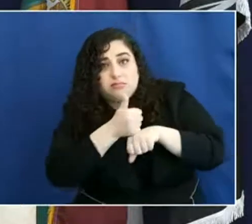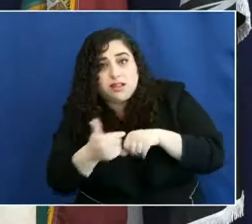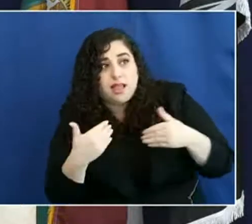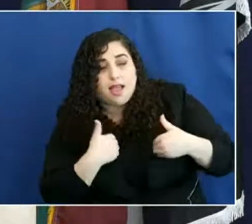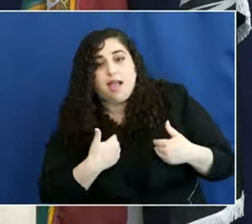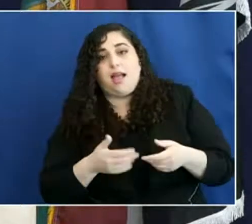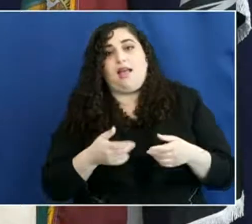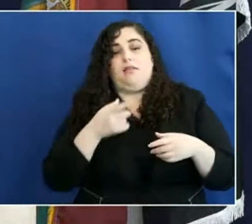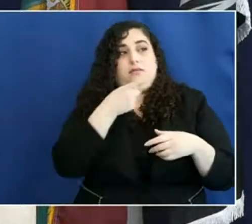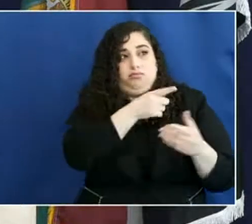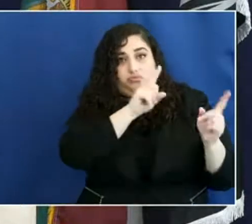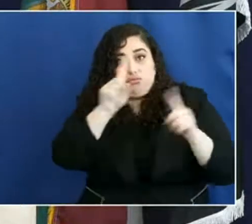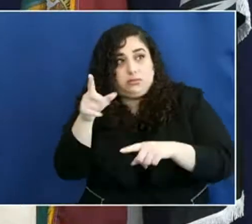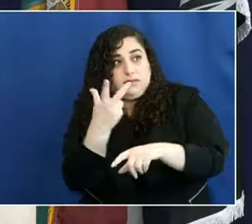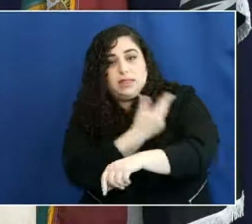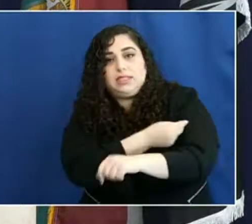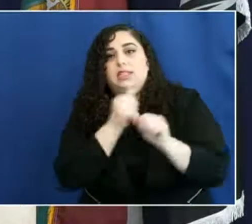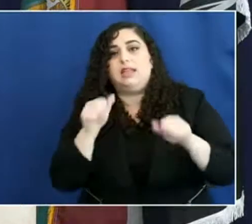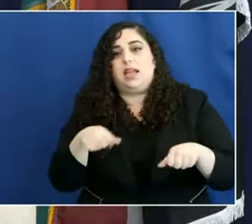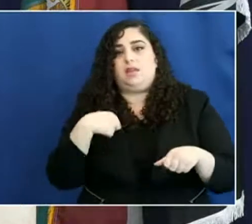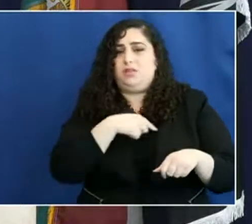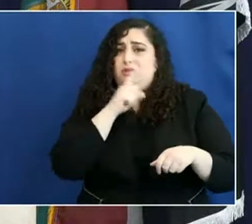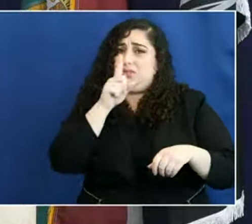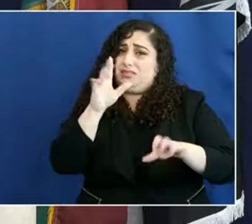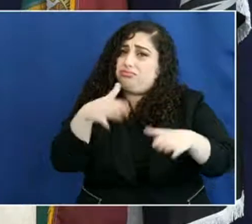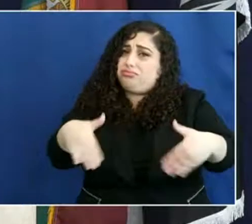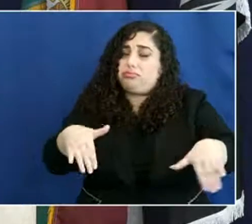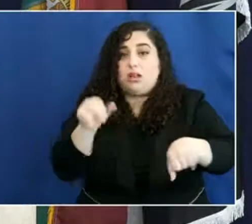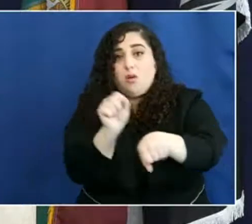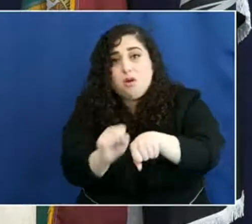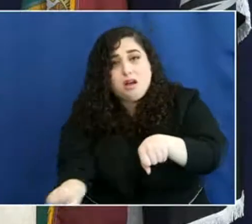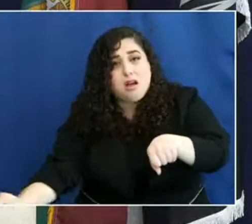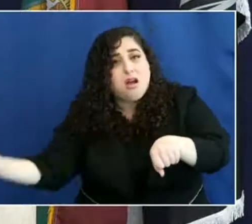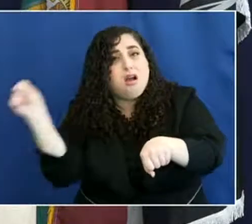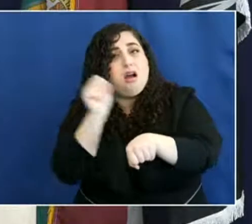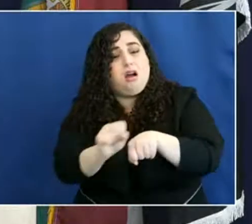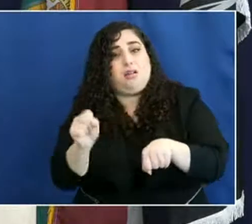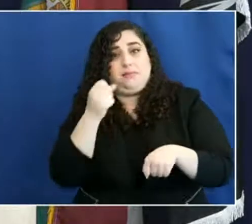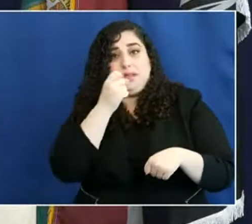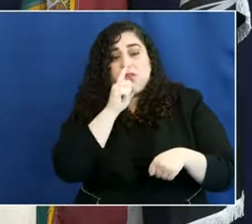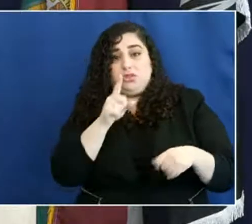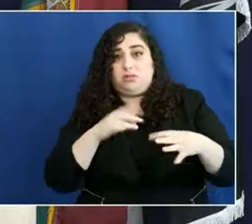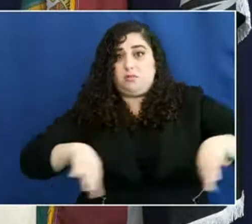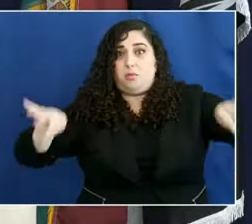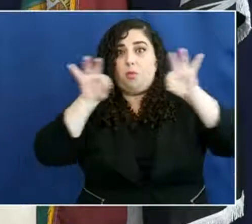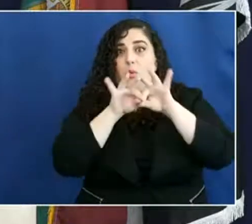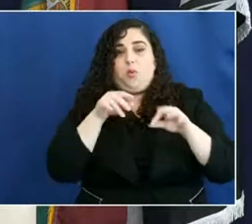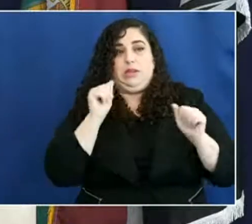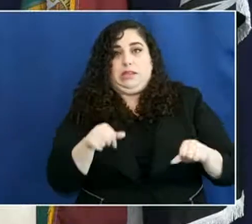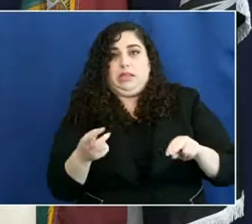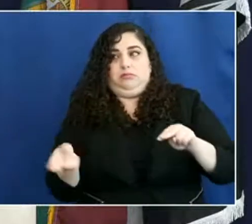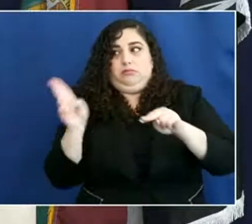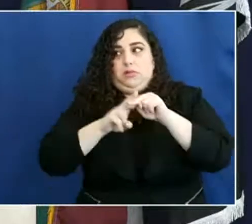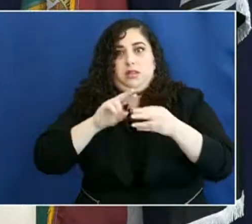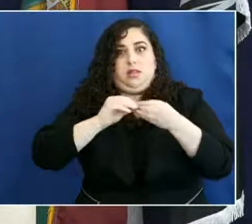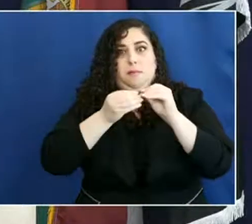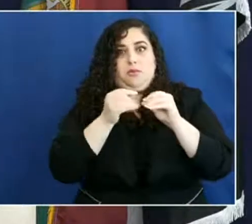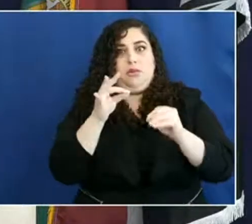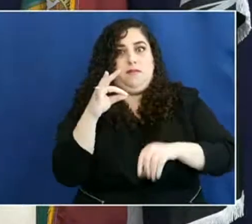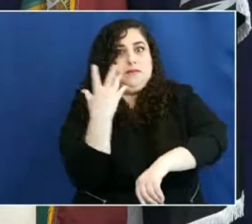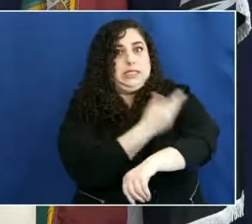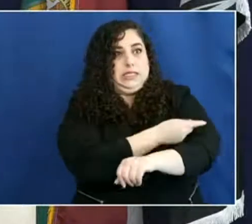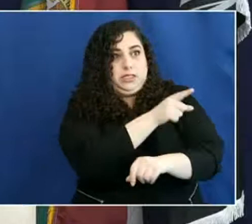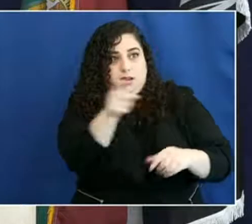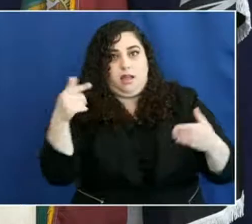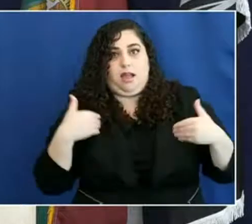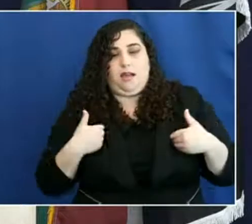struggle. So we're working hard on it. We know it's important, and we're going to continue to try and increase the numbers. Gotcha. And I know Supervisor Vargas